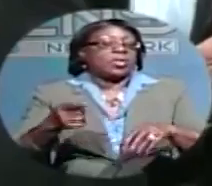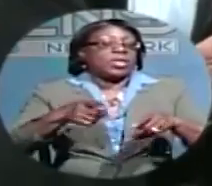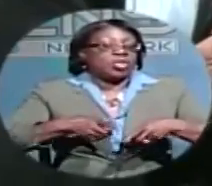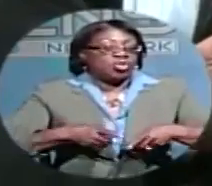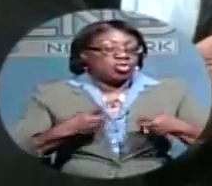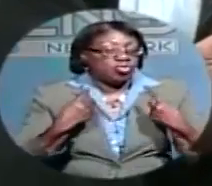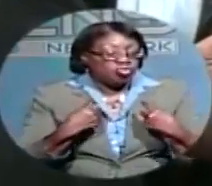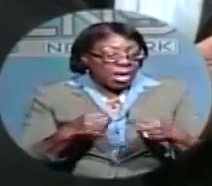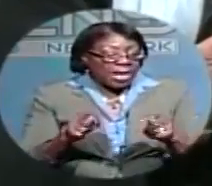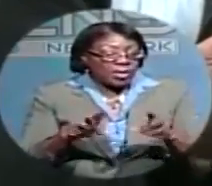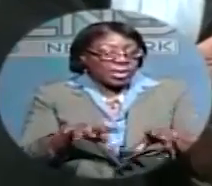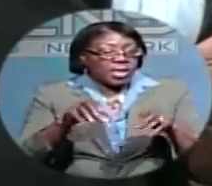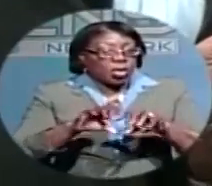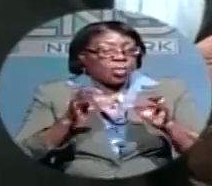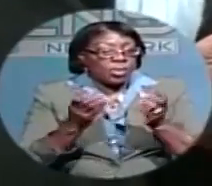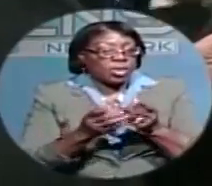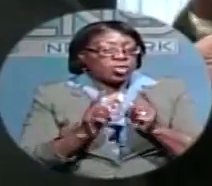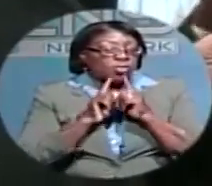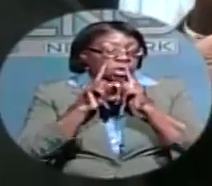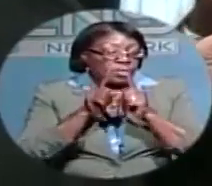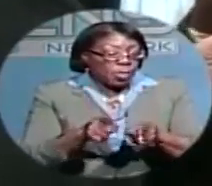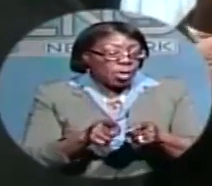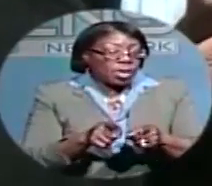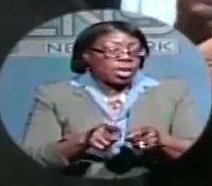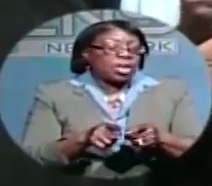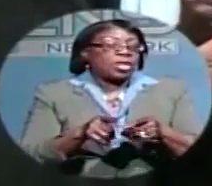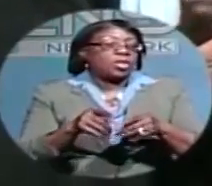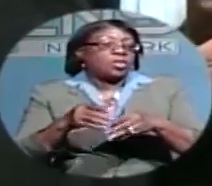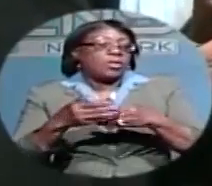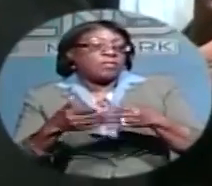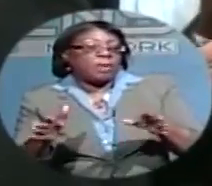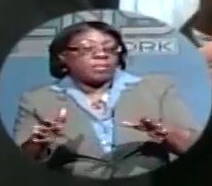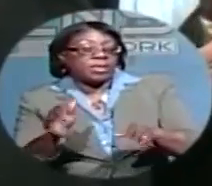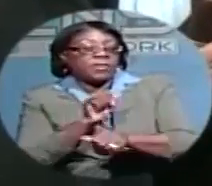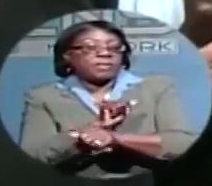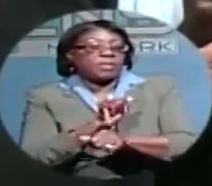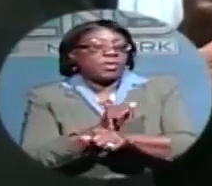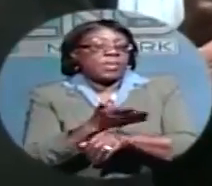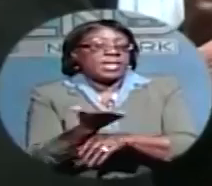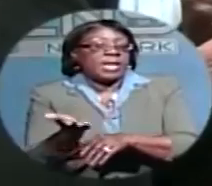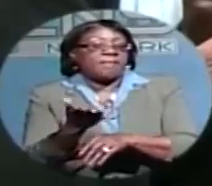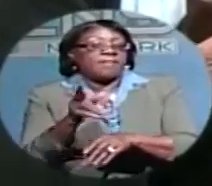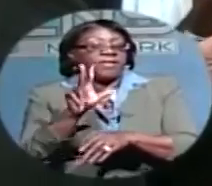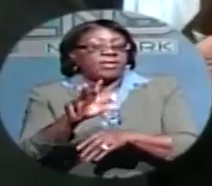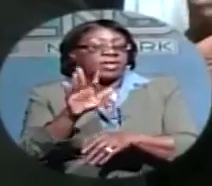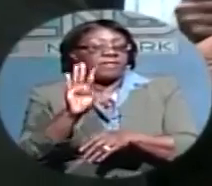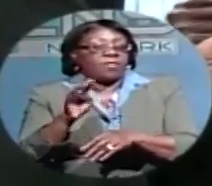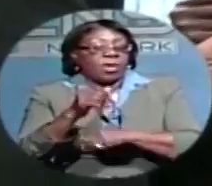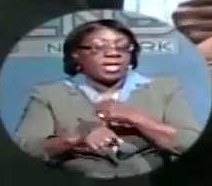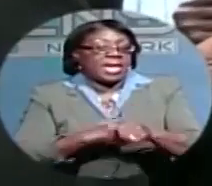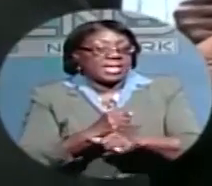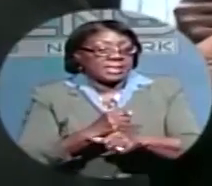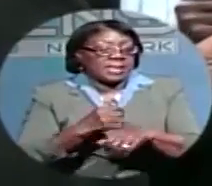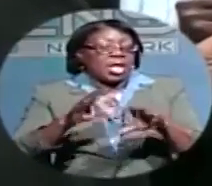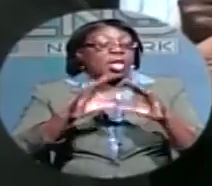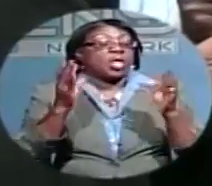to get the corporation to respond to the termination of an employee who's been here for over 34 years, the